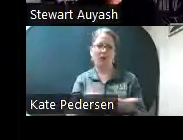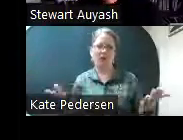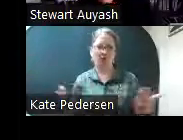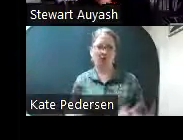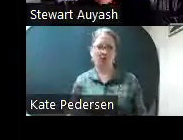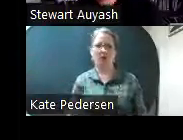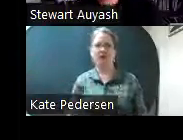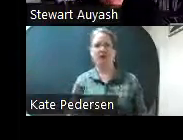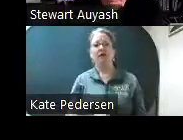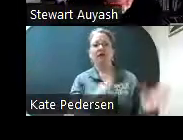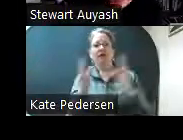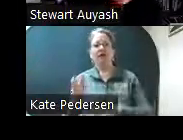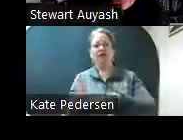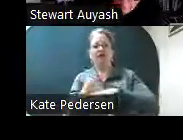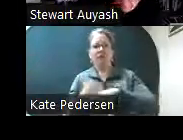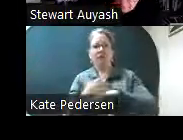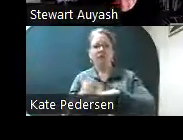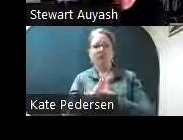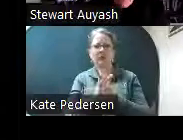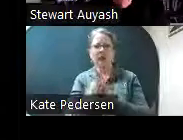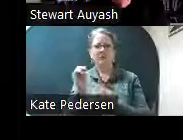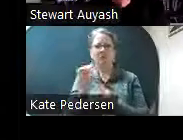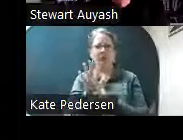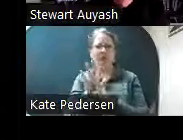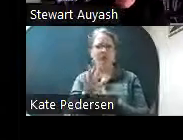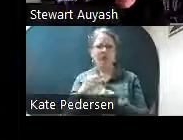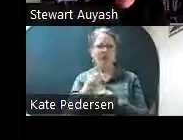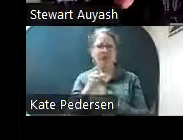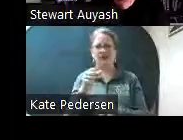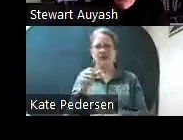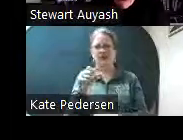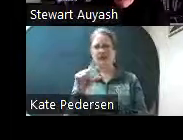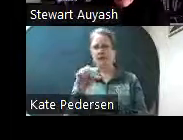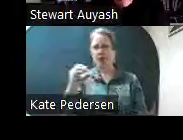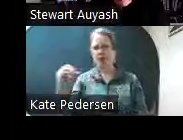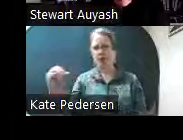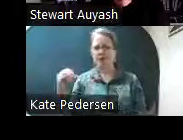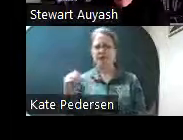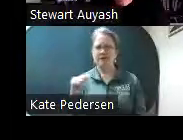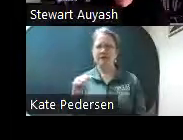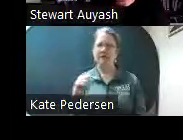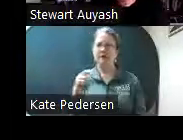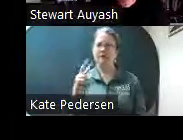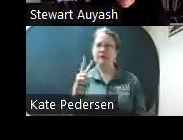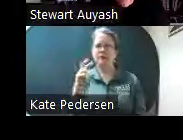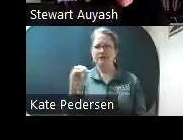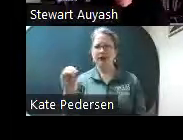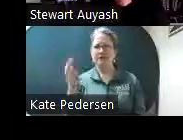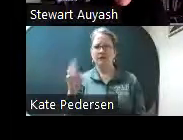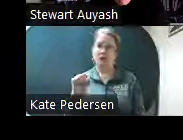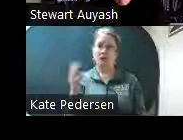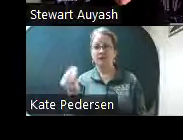The reforms became popular in the early 2000s, sorry. By